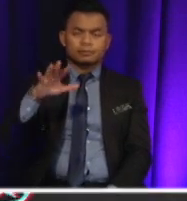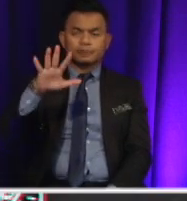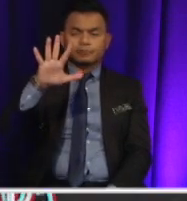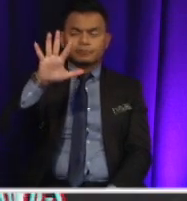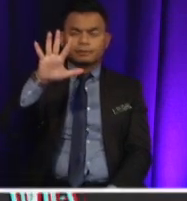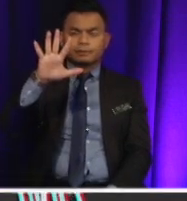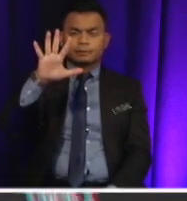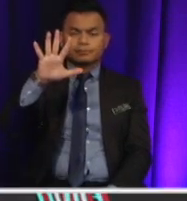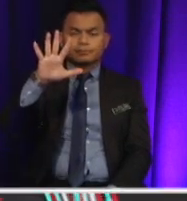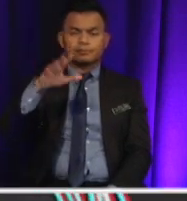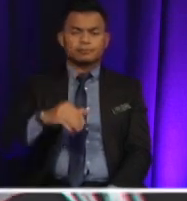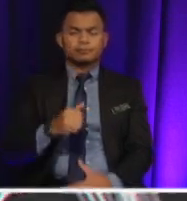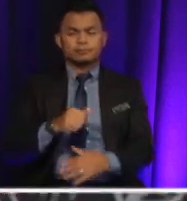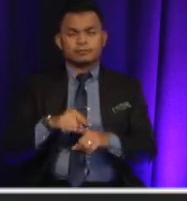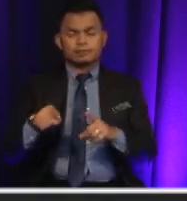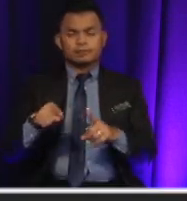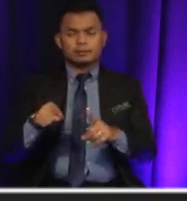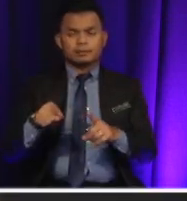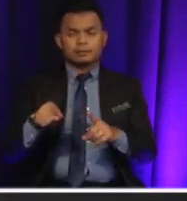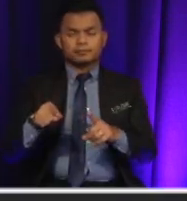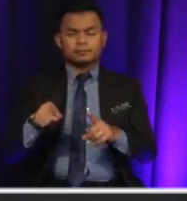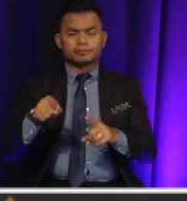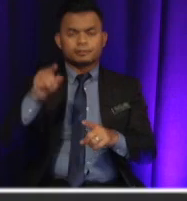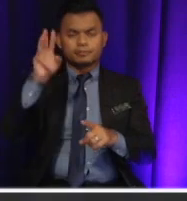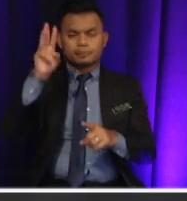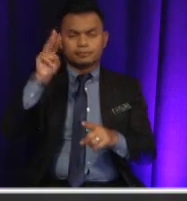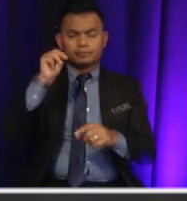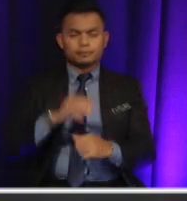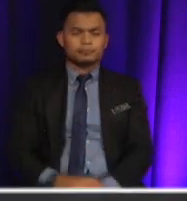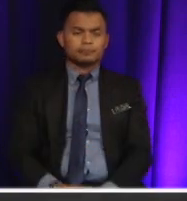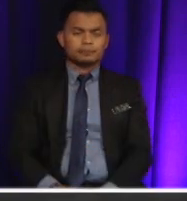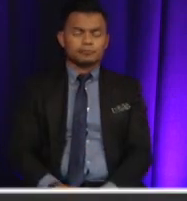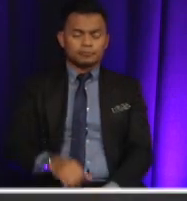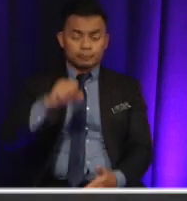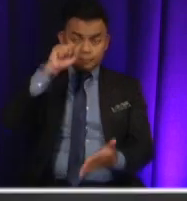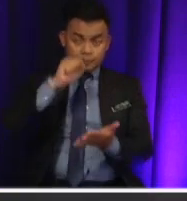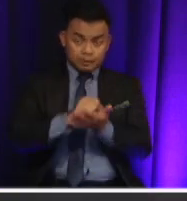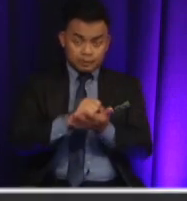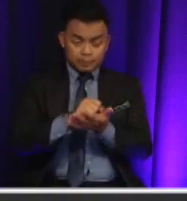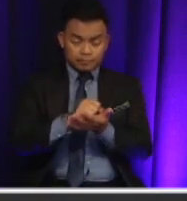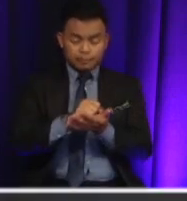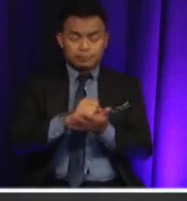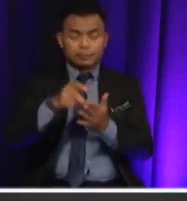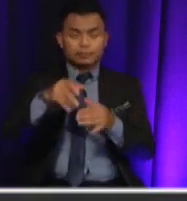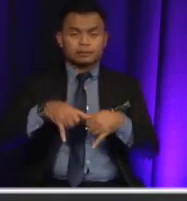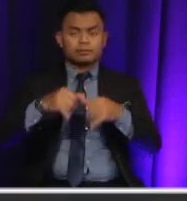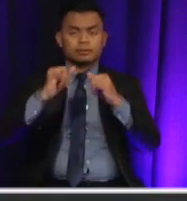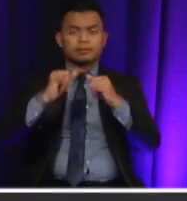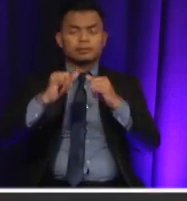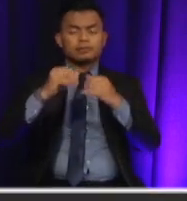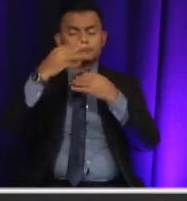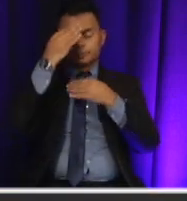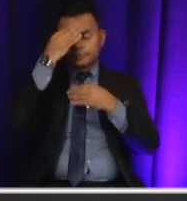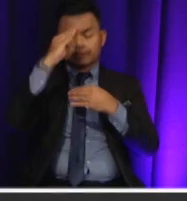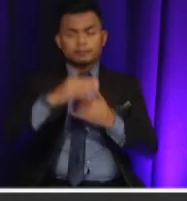it. Okay. Okay. Stamped addressed reply that you forgot to send. Yes. Stamp.